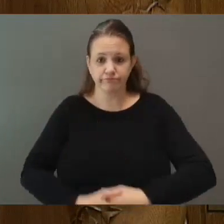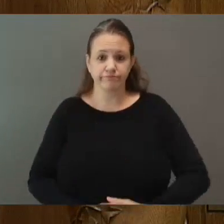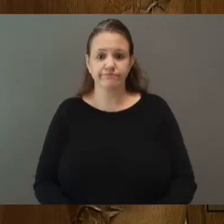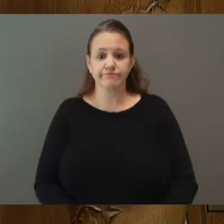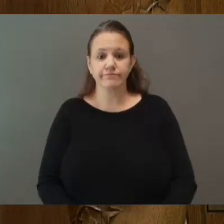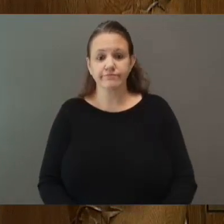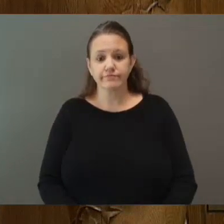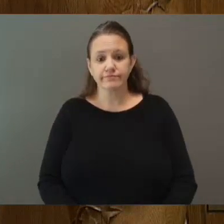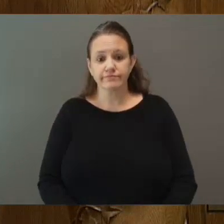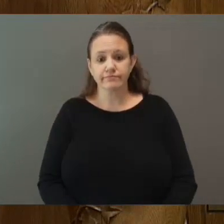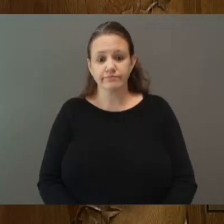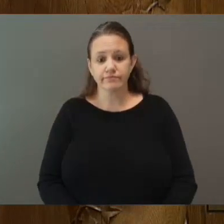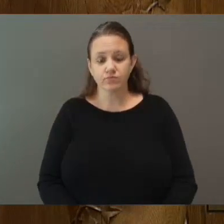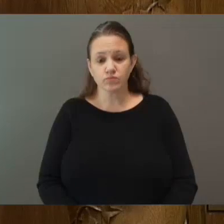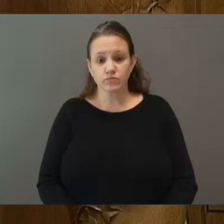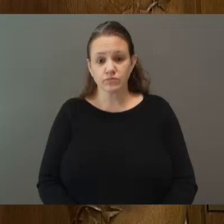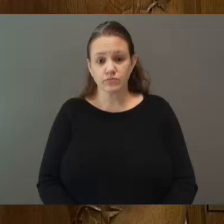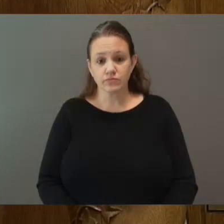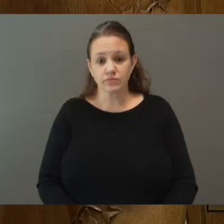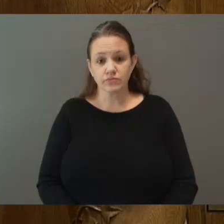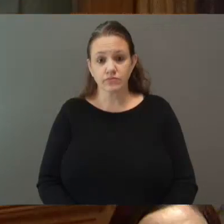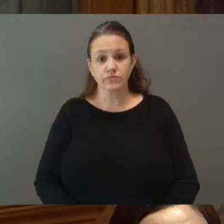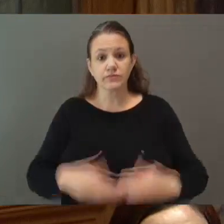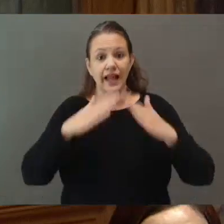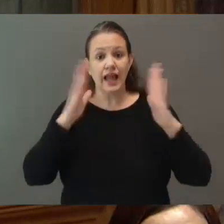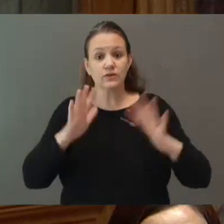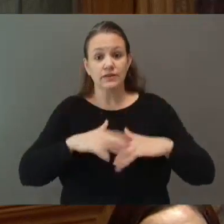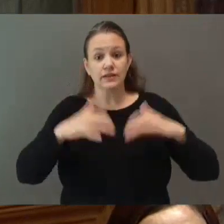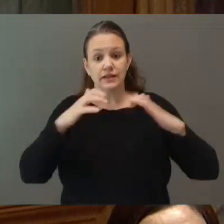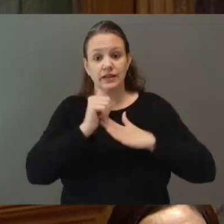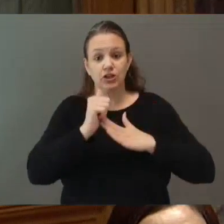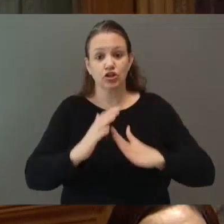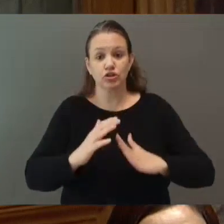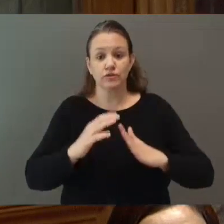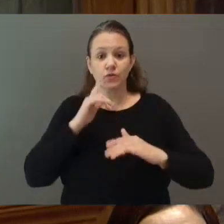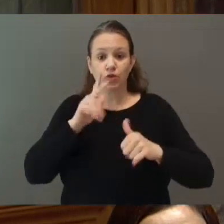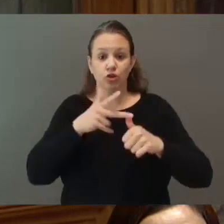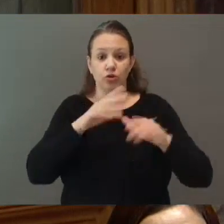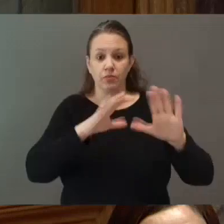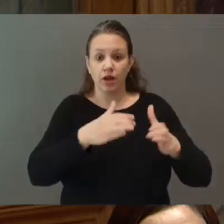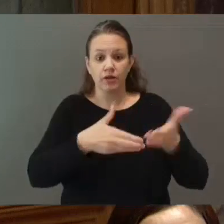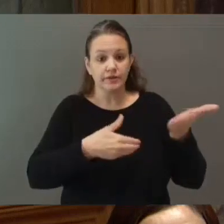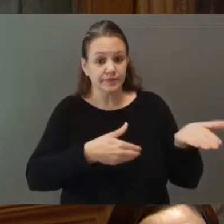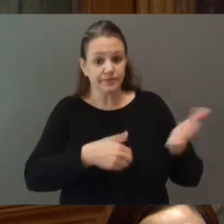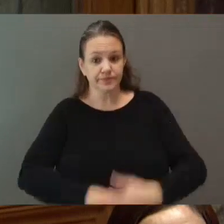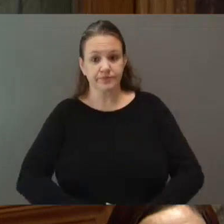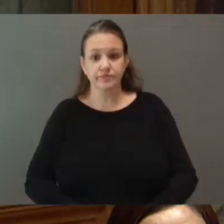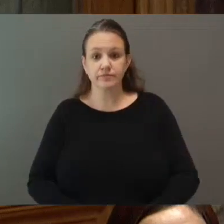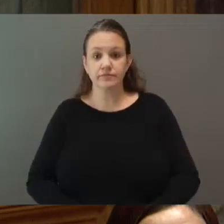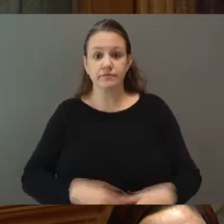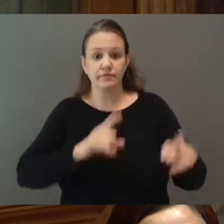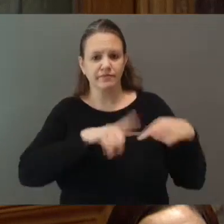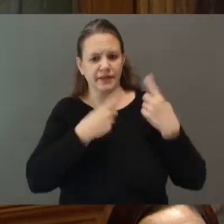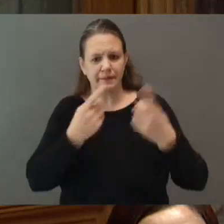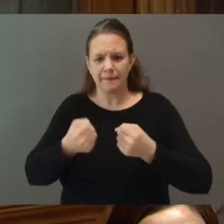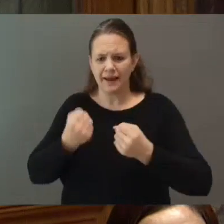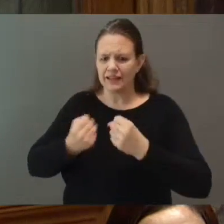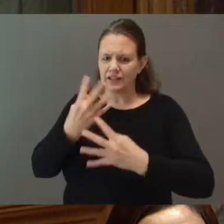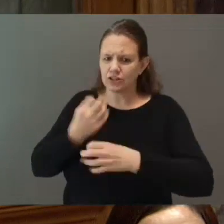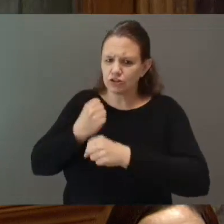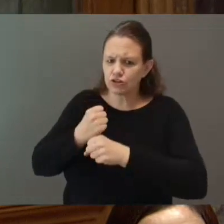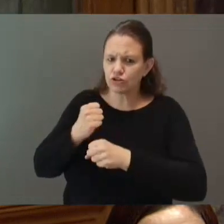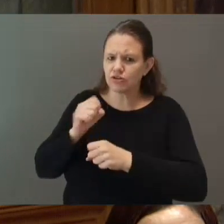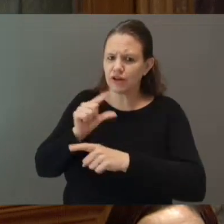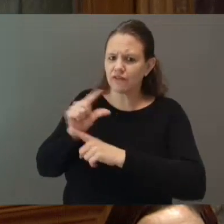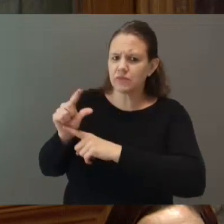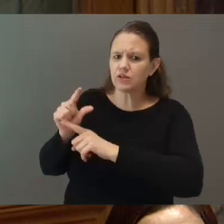House Leader of the Third Party. Thank you, Mr. Speaker. For years, this government has talked in circles around the important issue of protecting old-growth